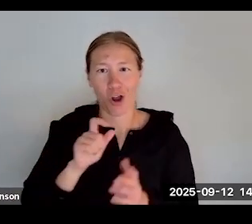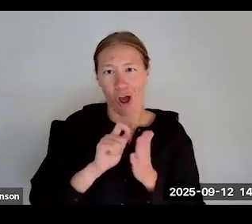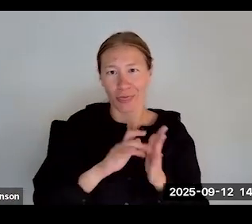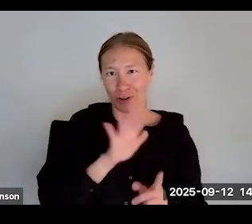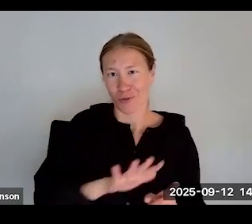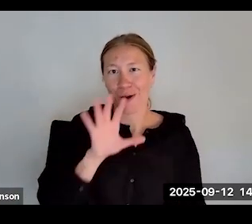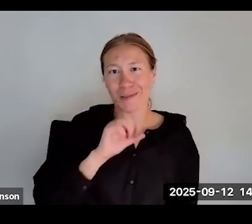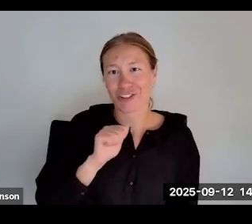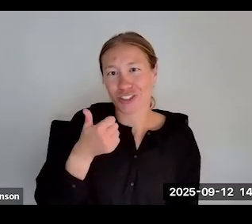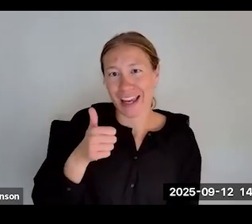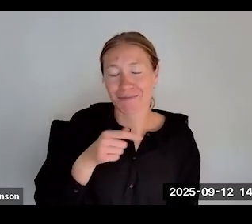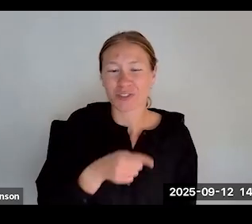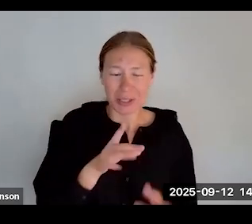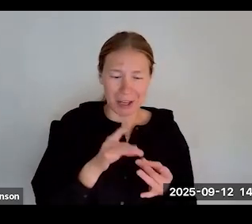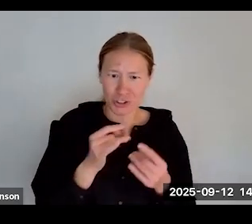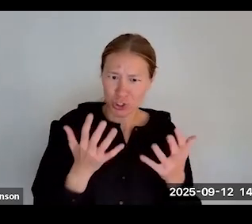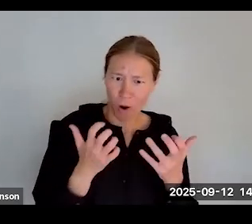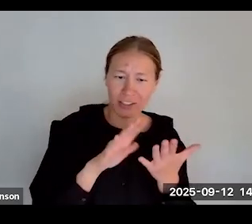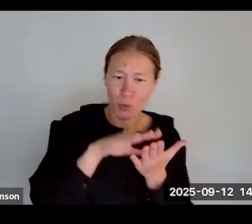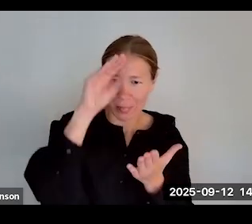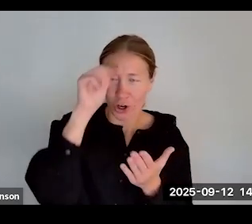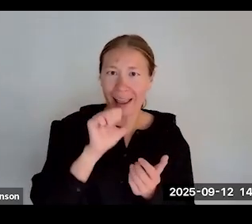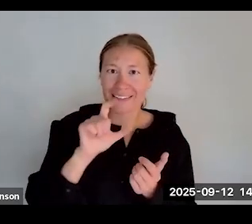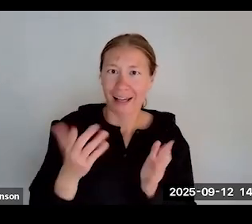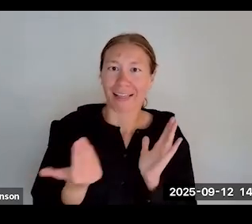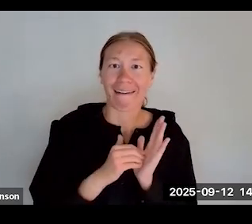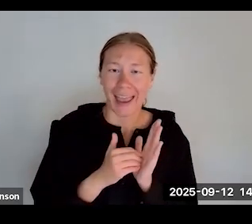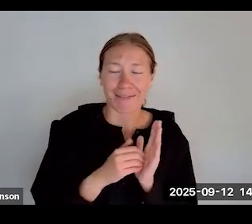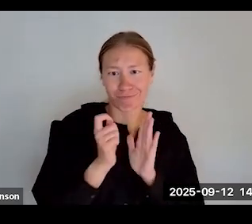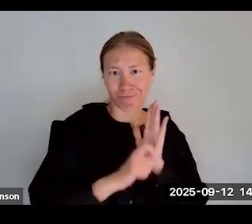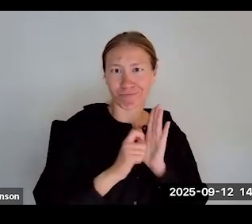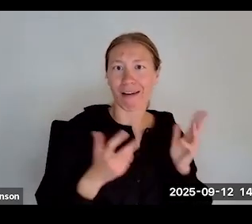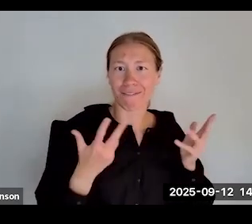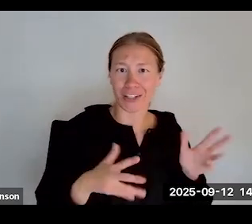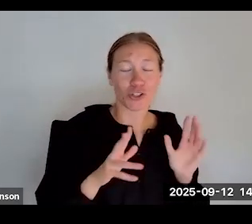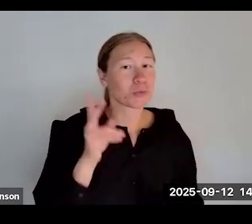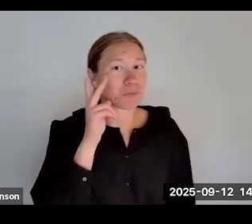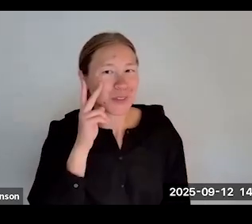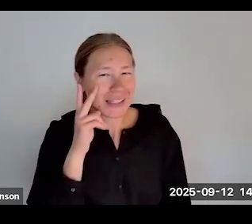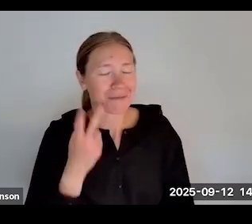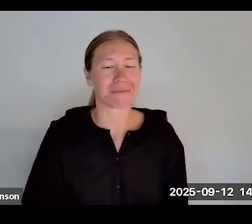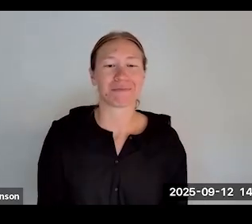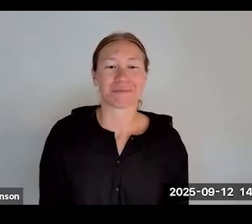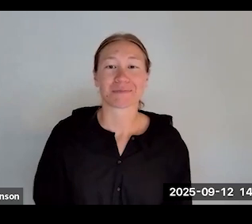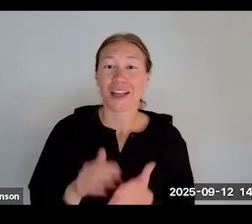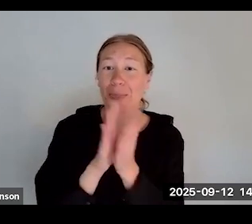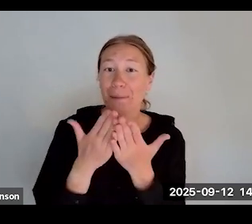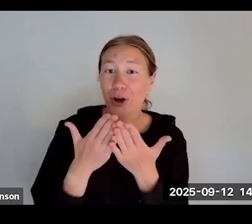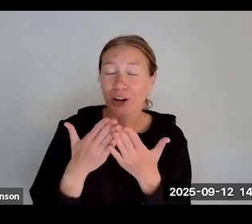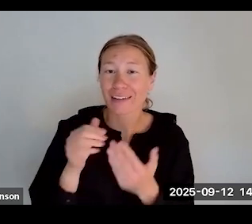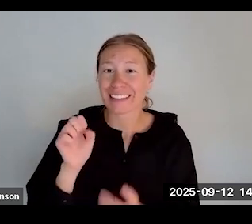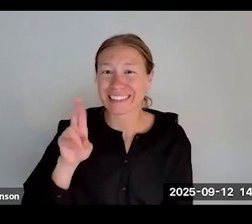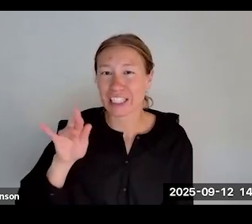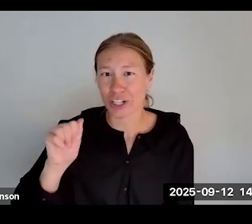on her website wanting to relearn ASL after finishing this series. We'll see. The book series is about